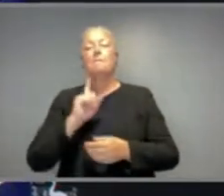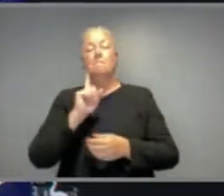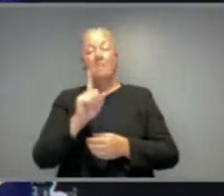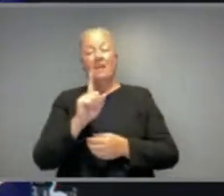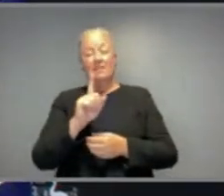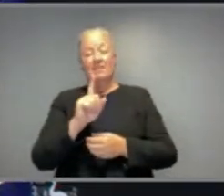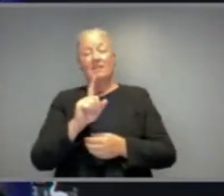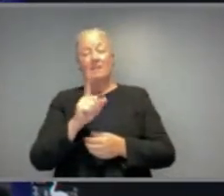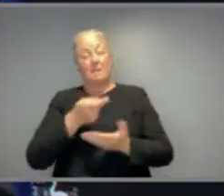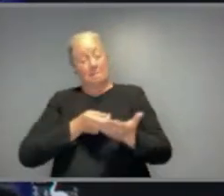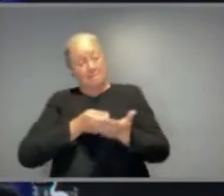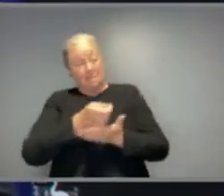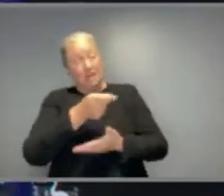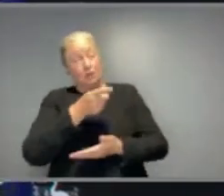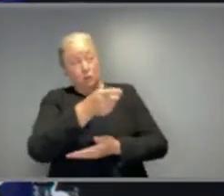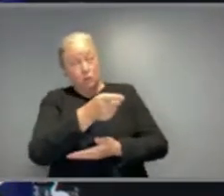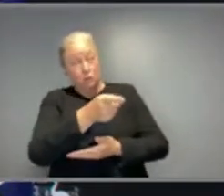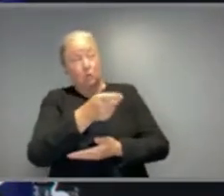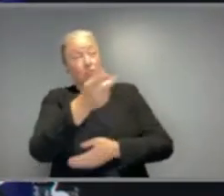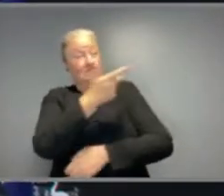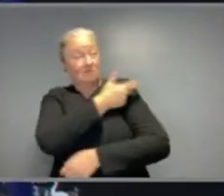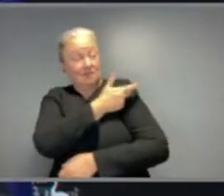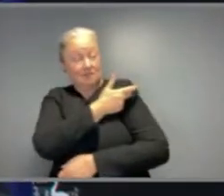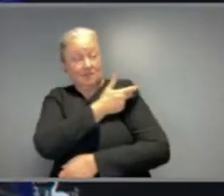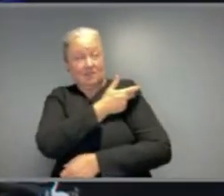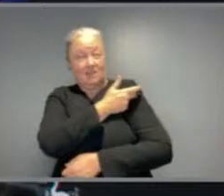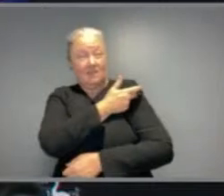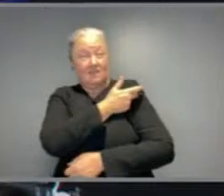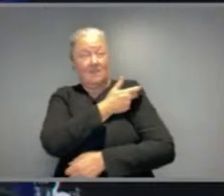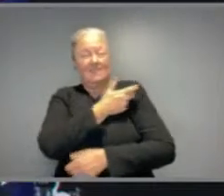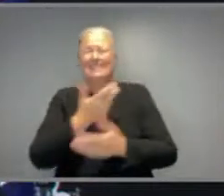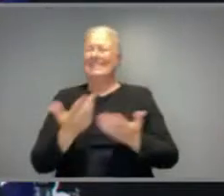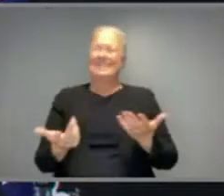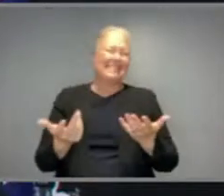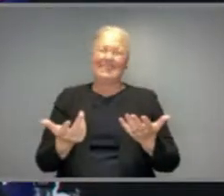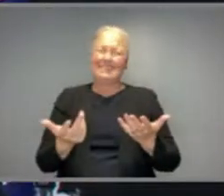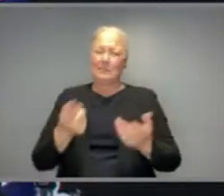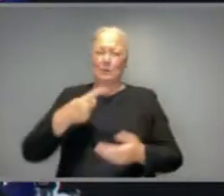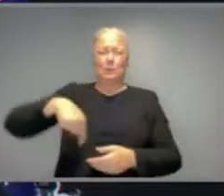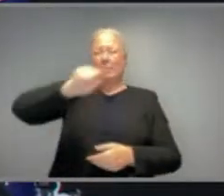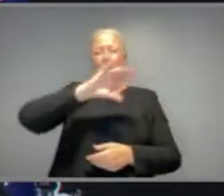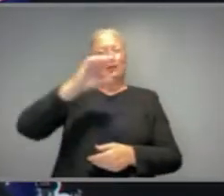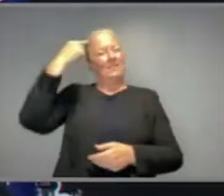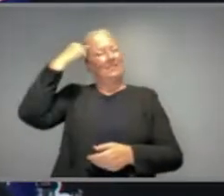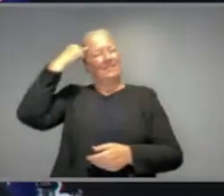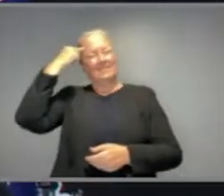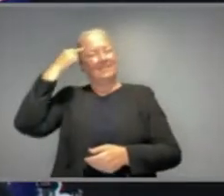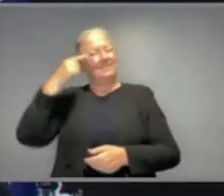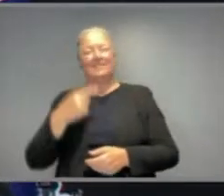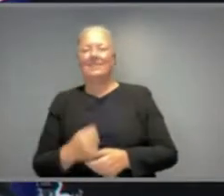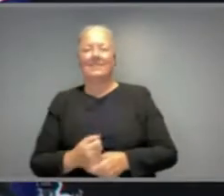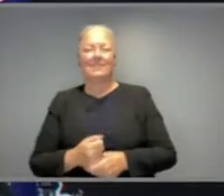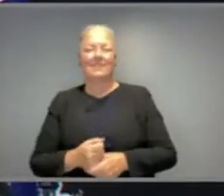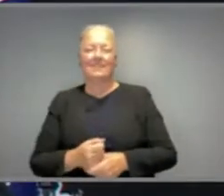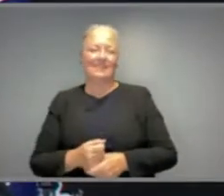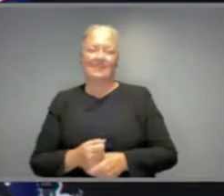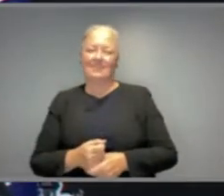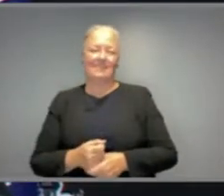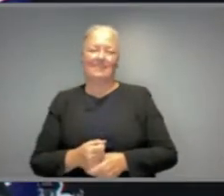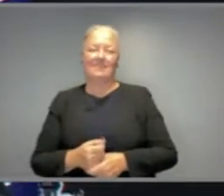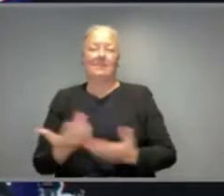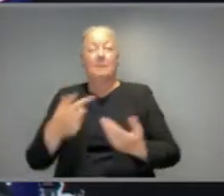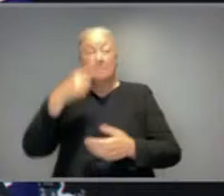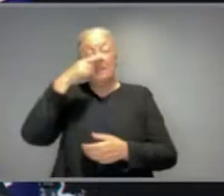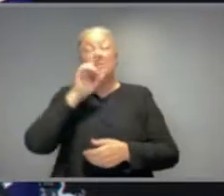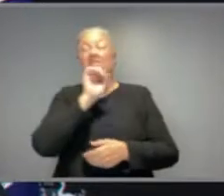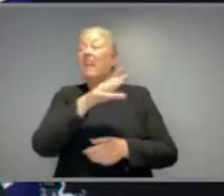health, that's just not how Australians think, because we have a very good vaccination history in this country. People do get it. We